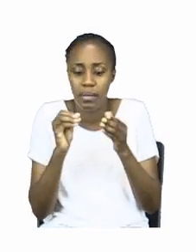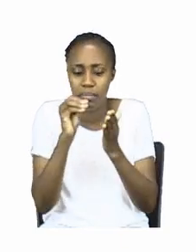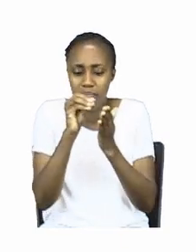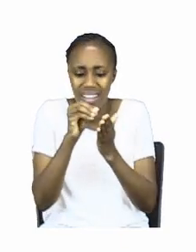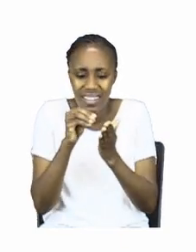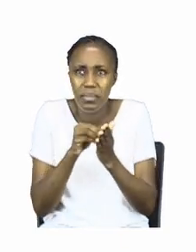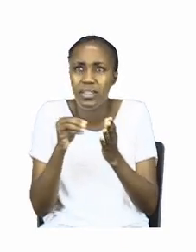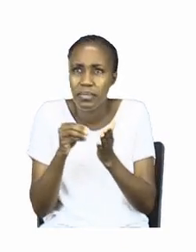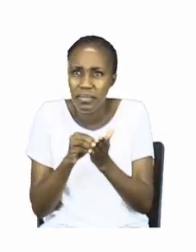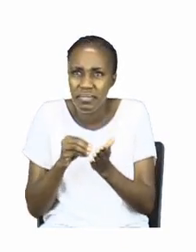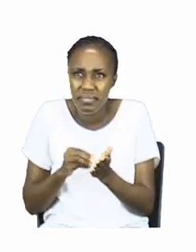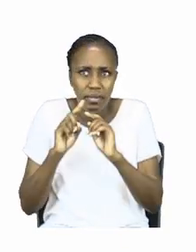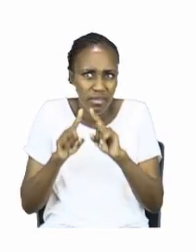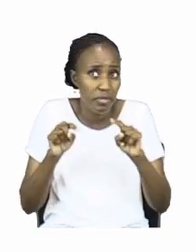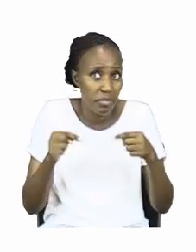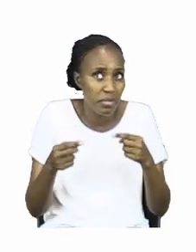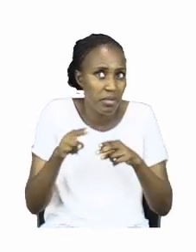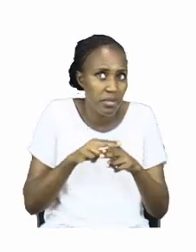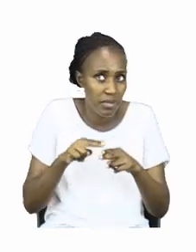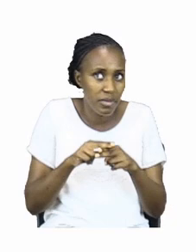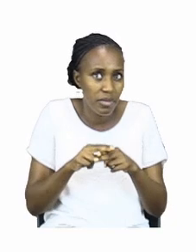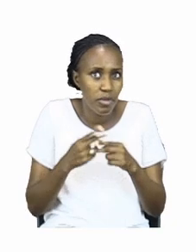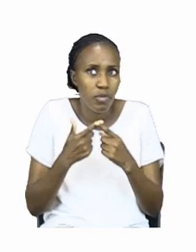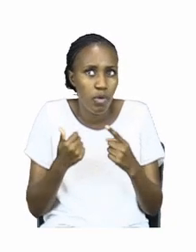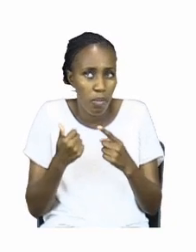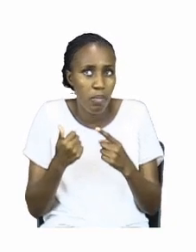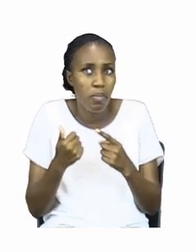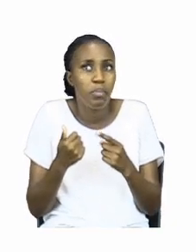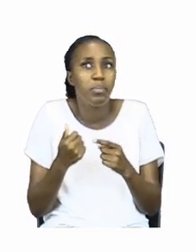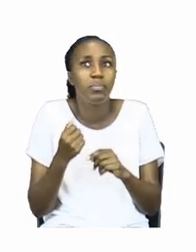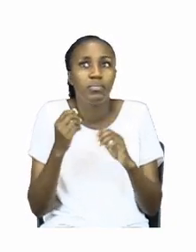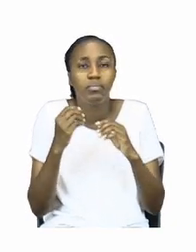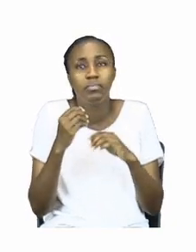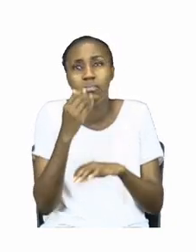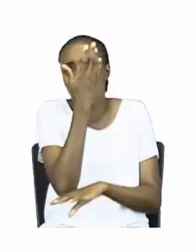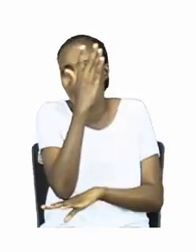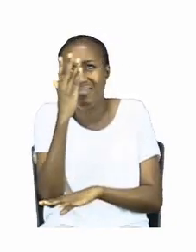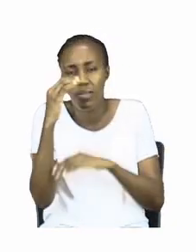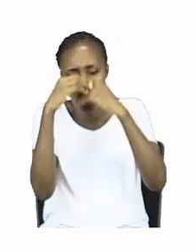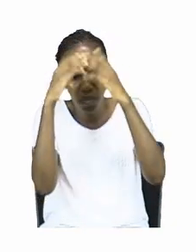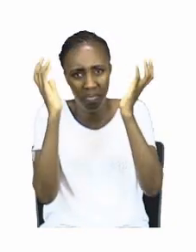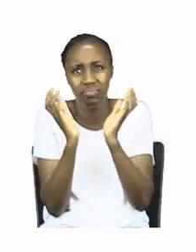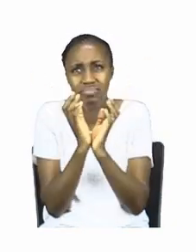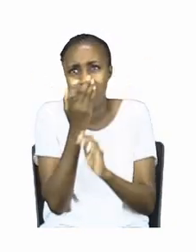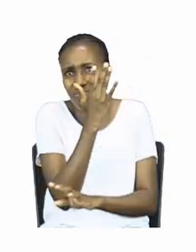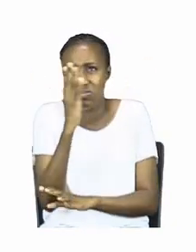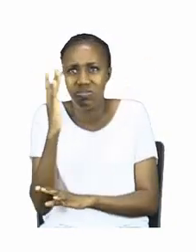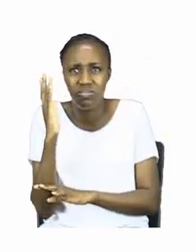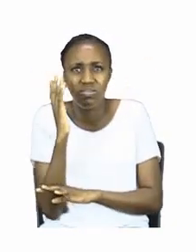with different materials from plants. Now remember, boys and girls, you have